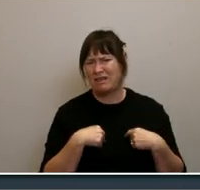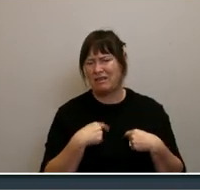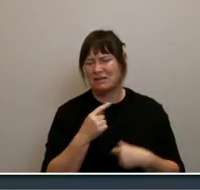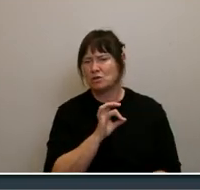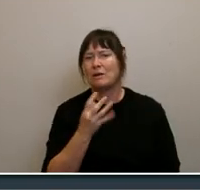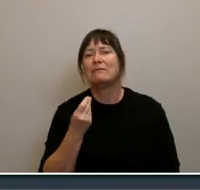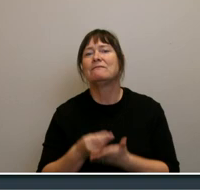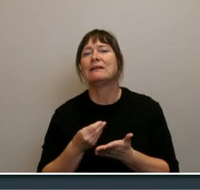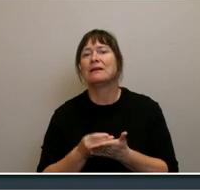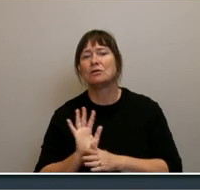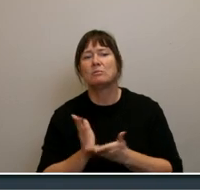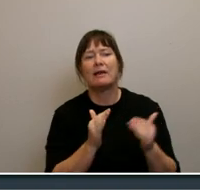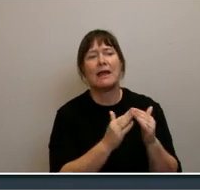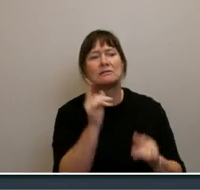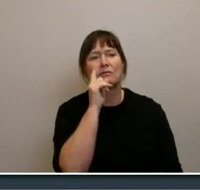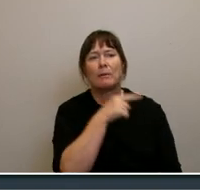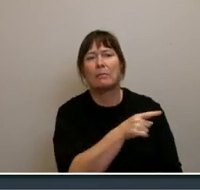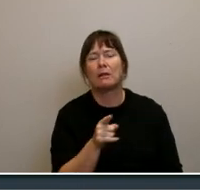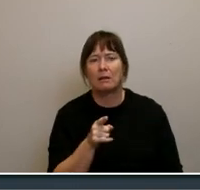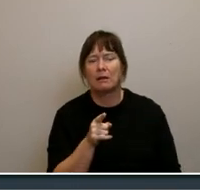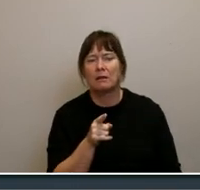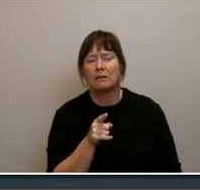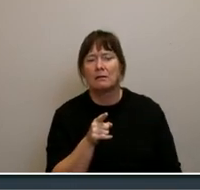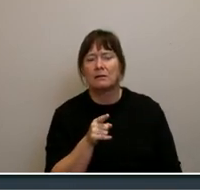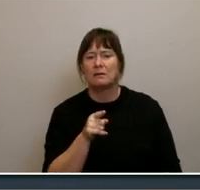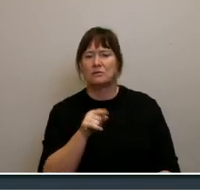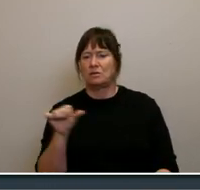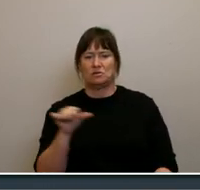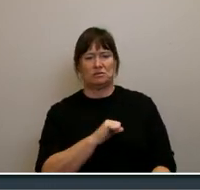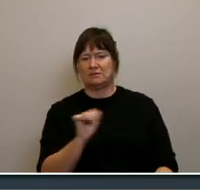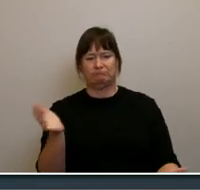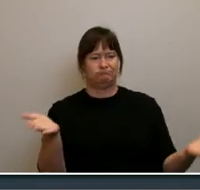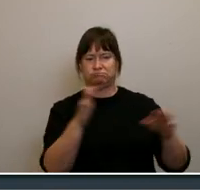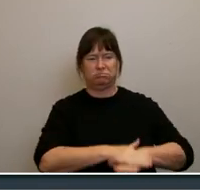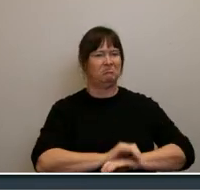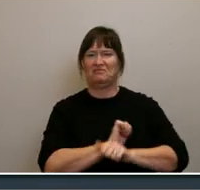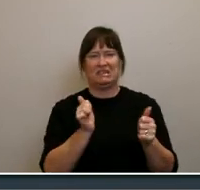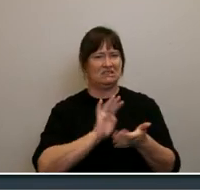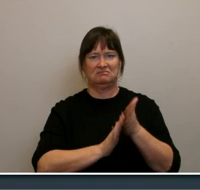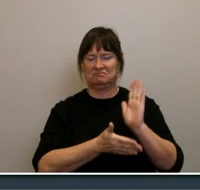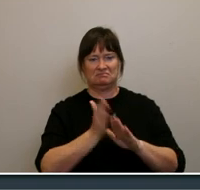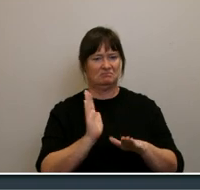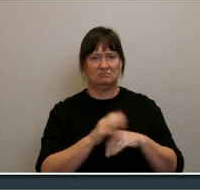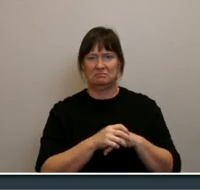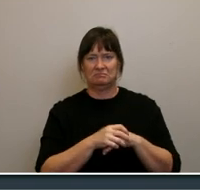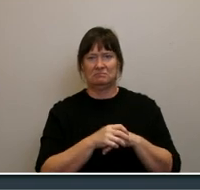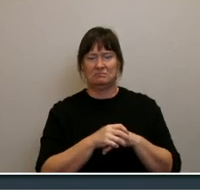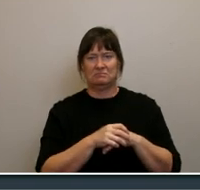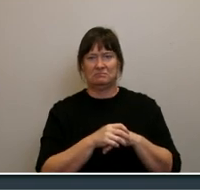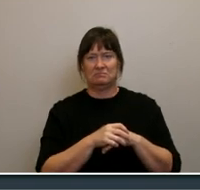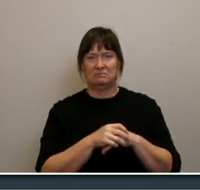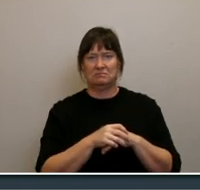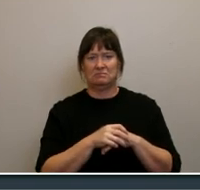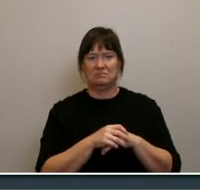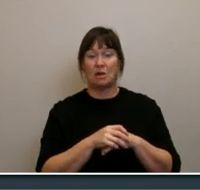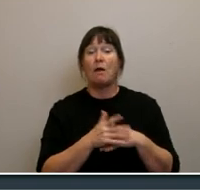so I believe that that should simply be dispensed with as a commercial, by